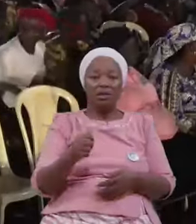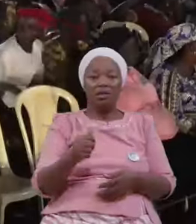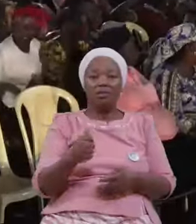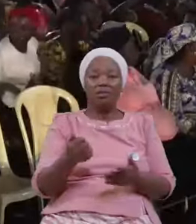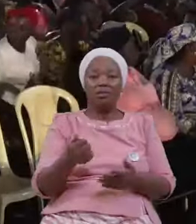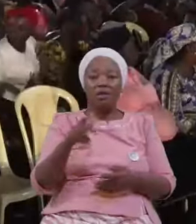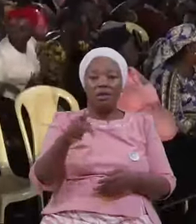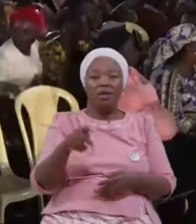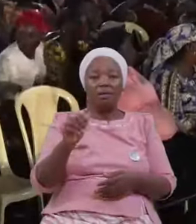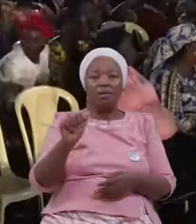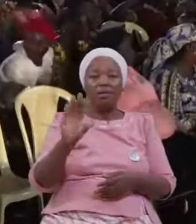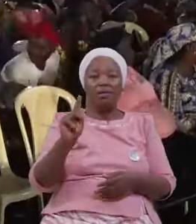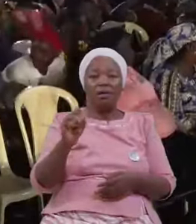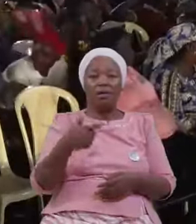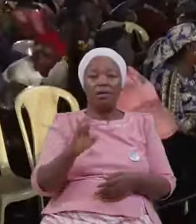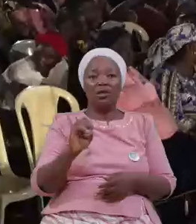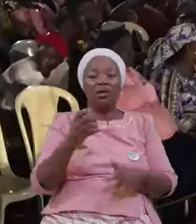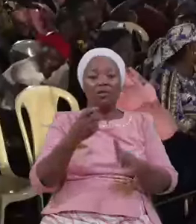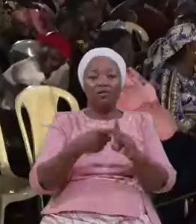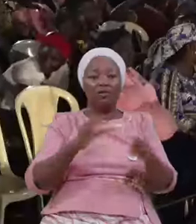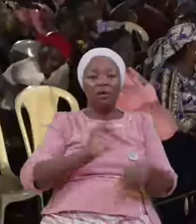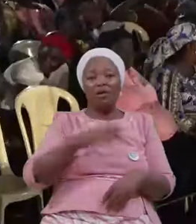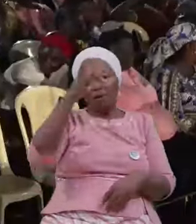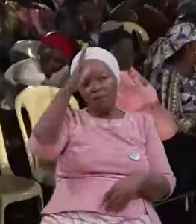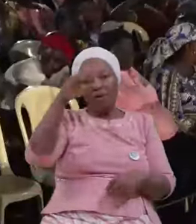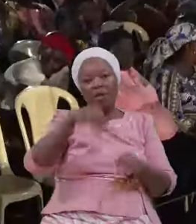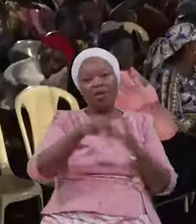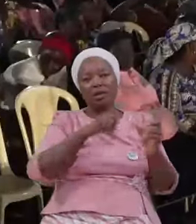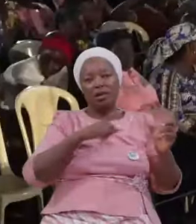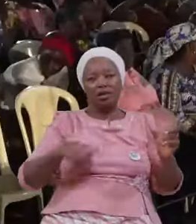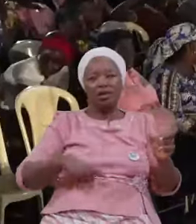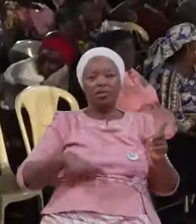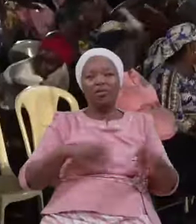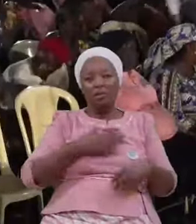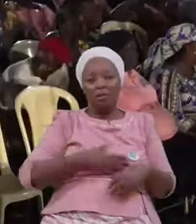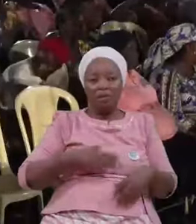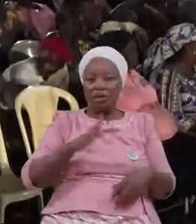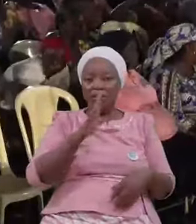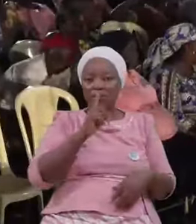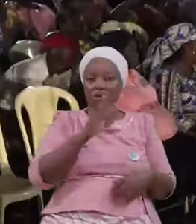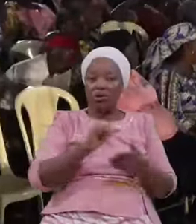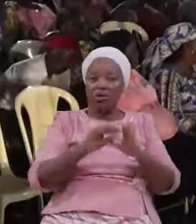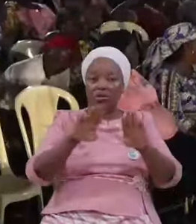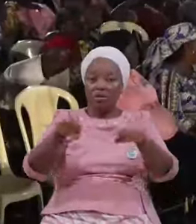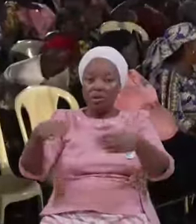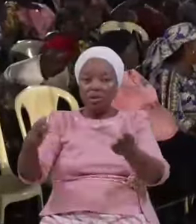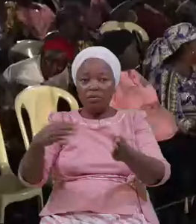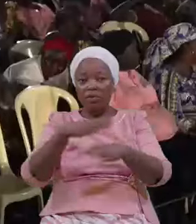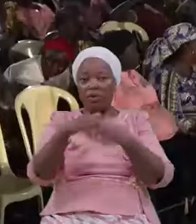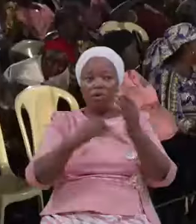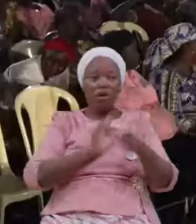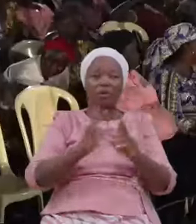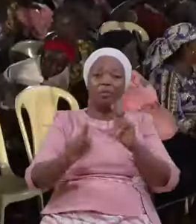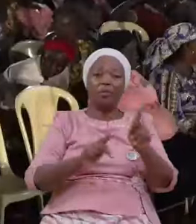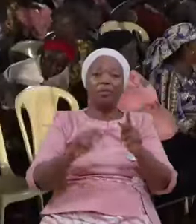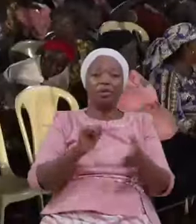from our Father in the Lord. Please ensure that you give them the package.